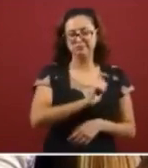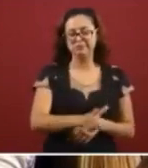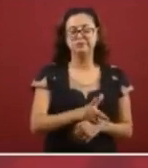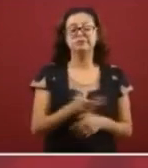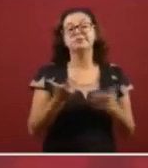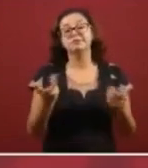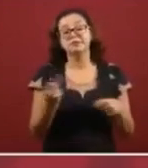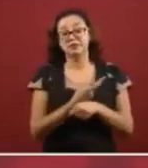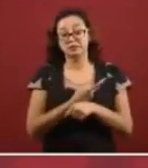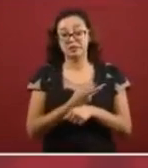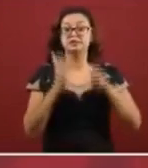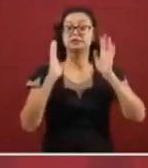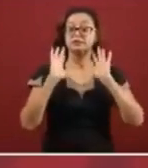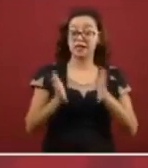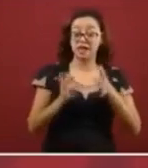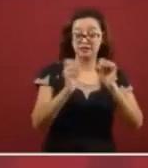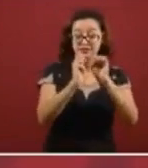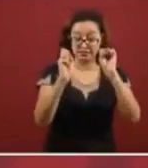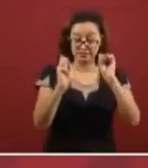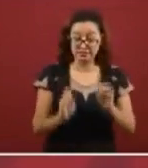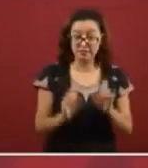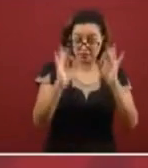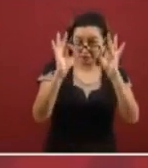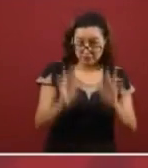those established the system,